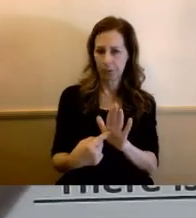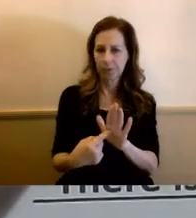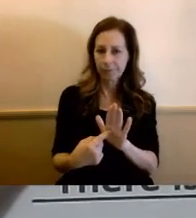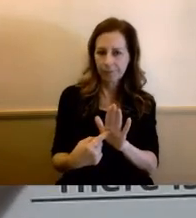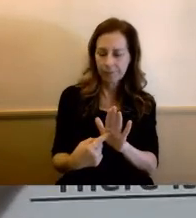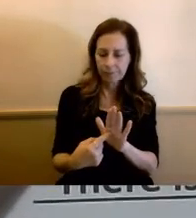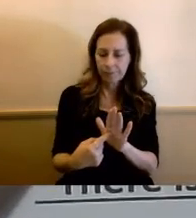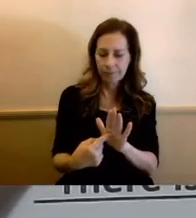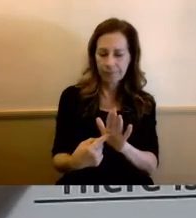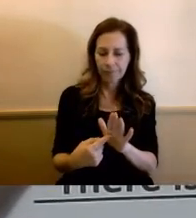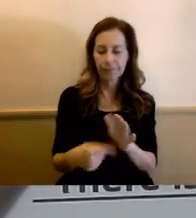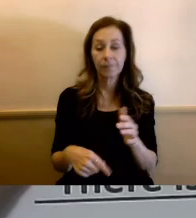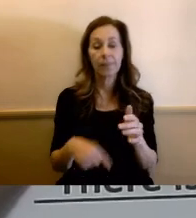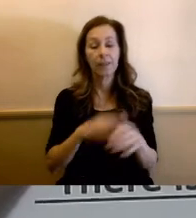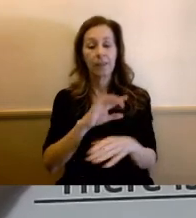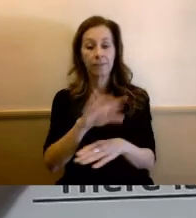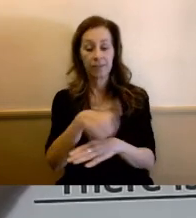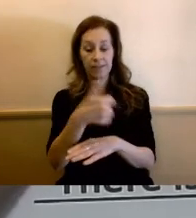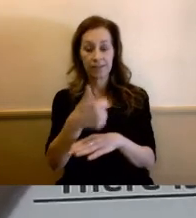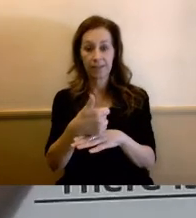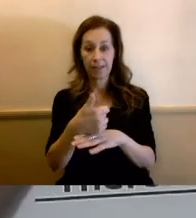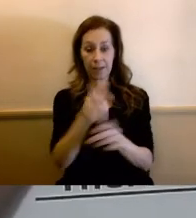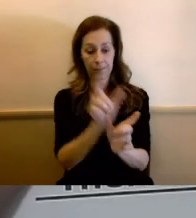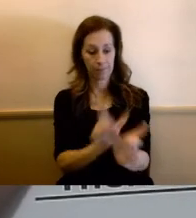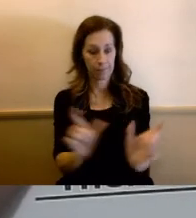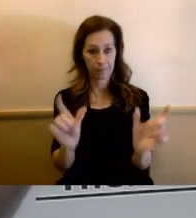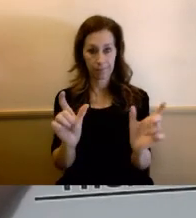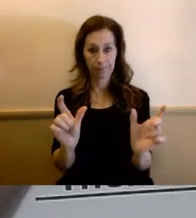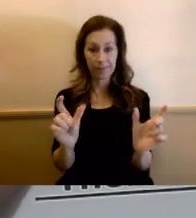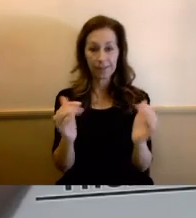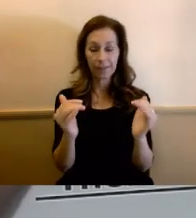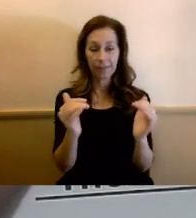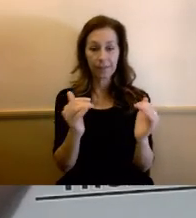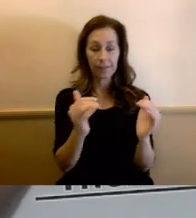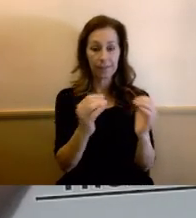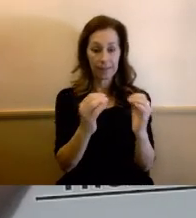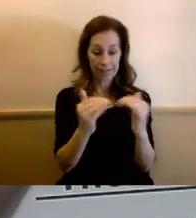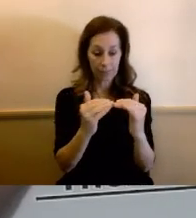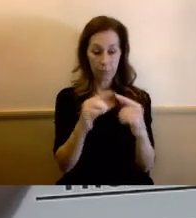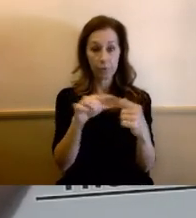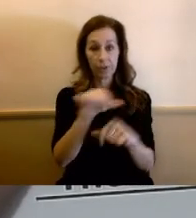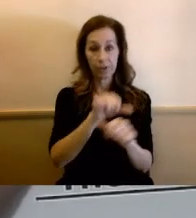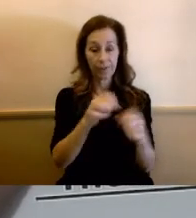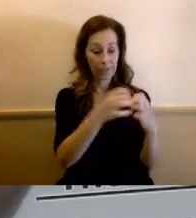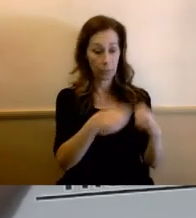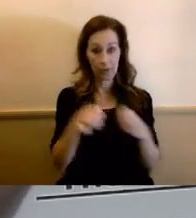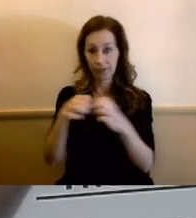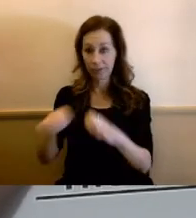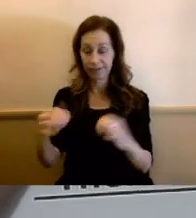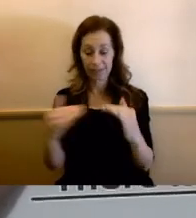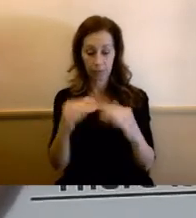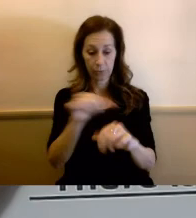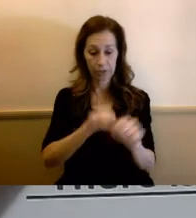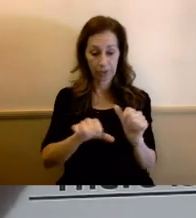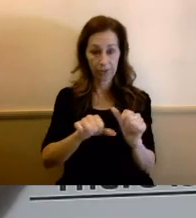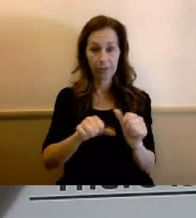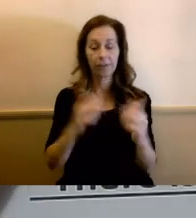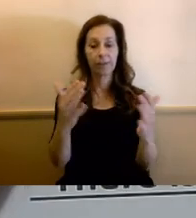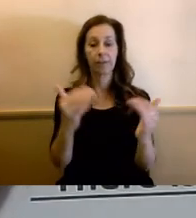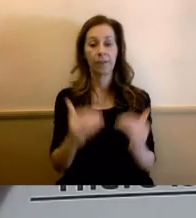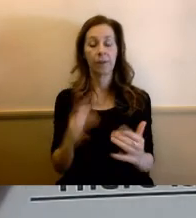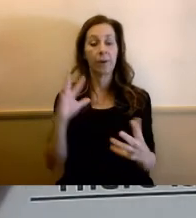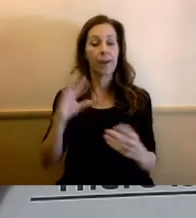When you set the equations equal to one another, and when you add the equations together to set it equal to